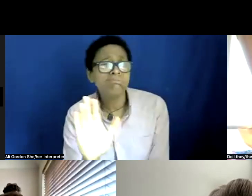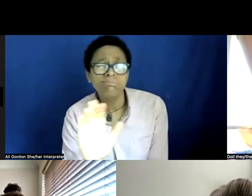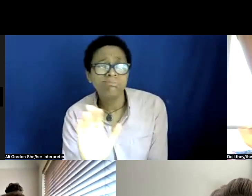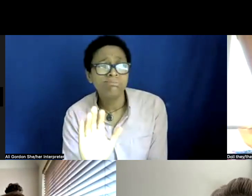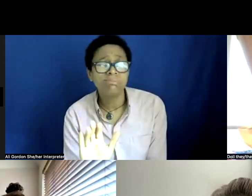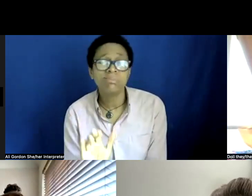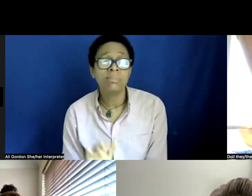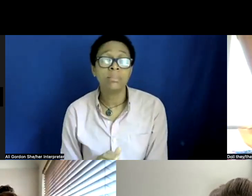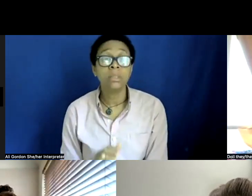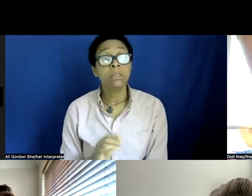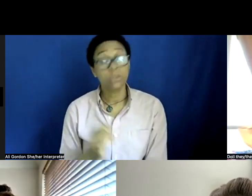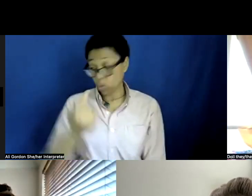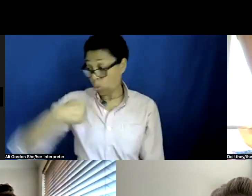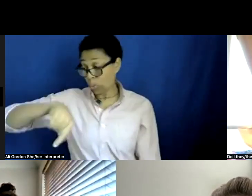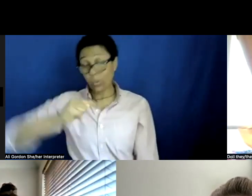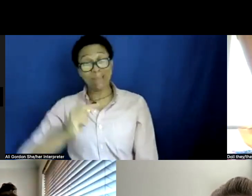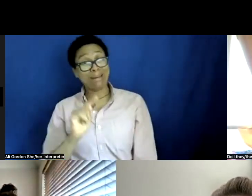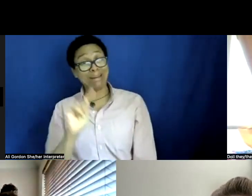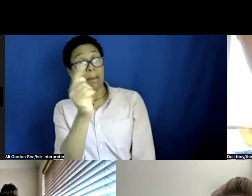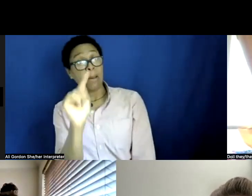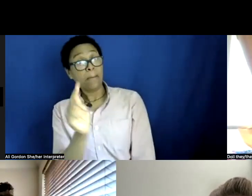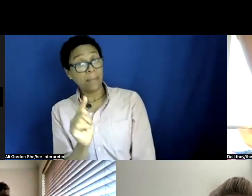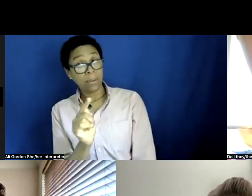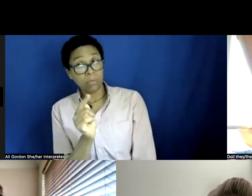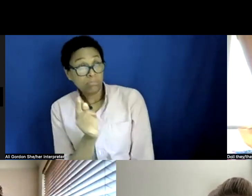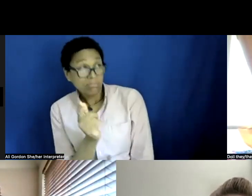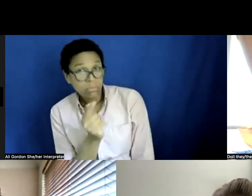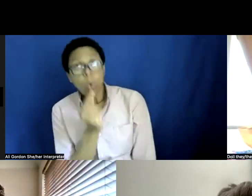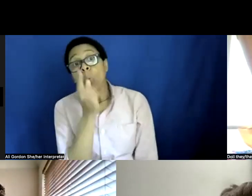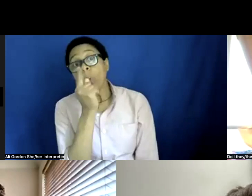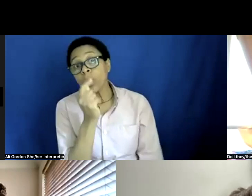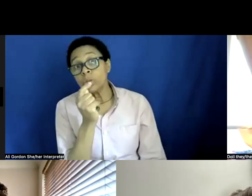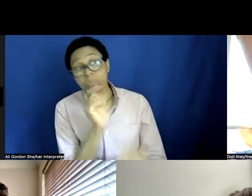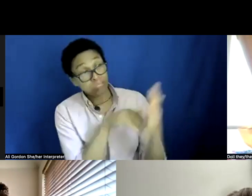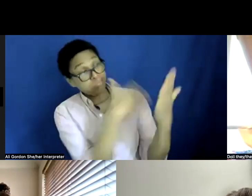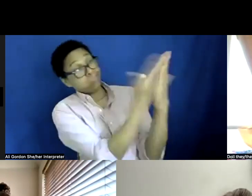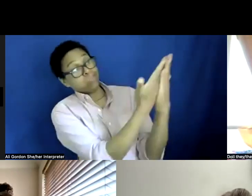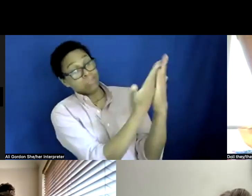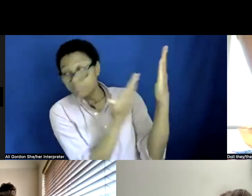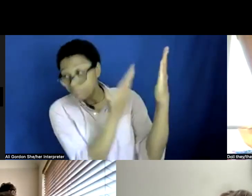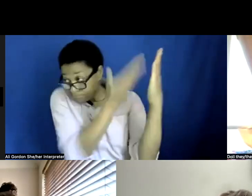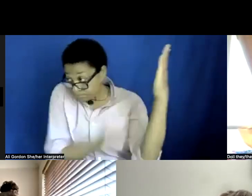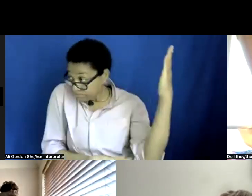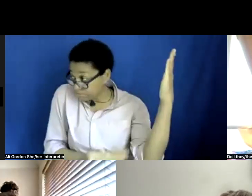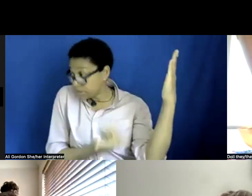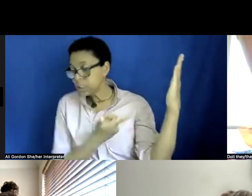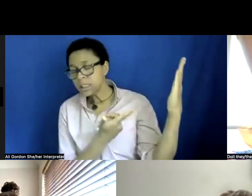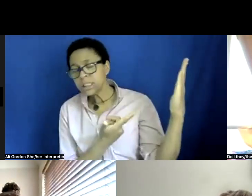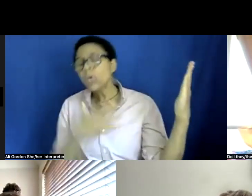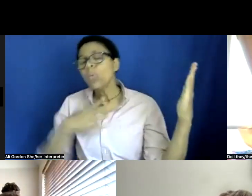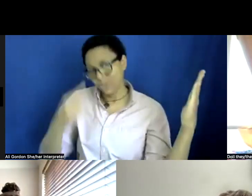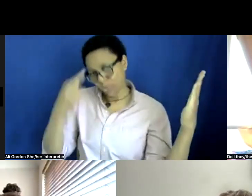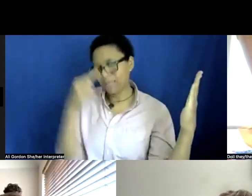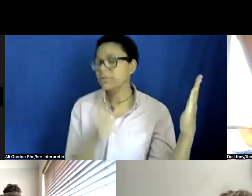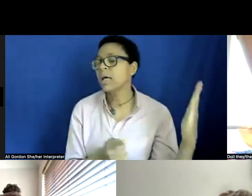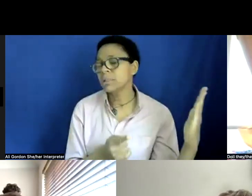as people who are in a position to put that work on display or share it more widely, that's something we have to think about as well, and